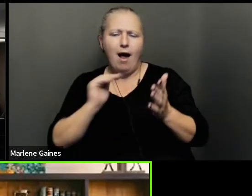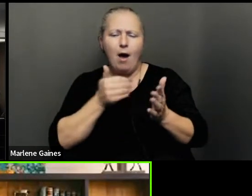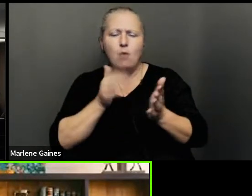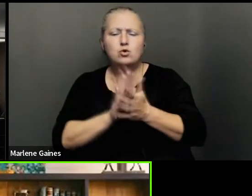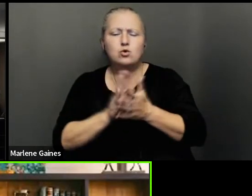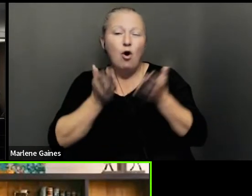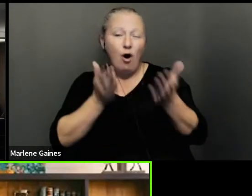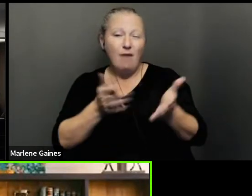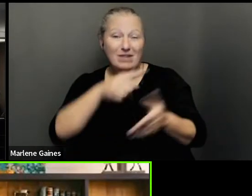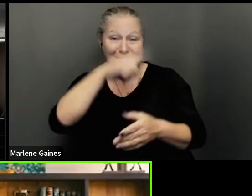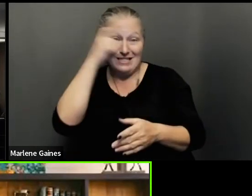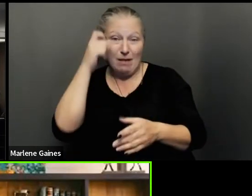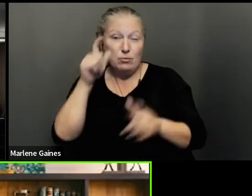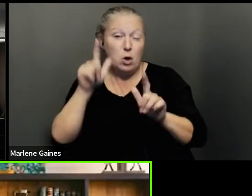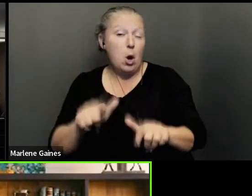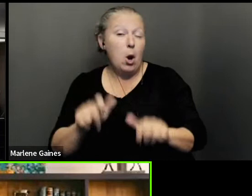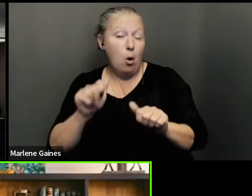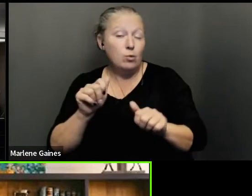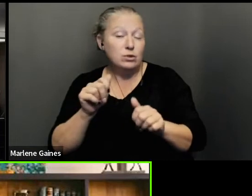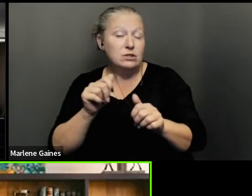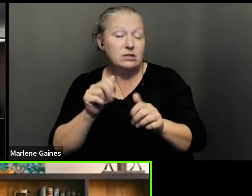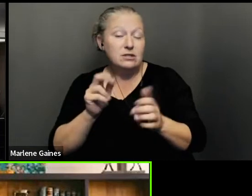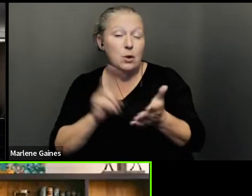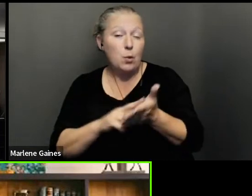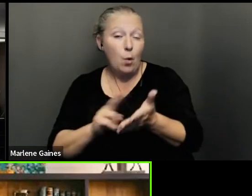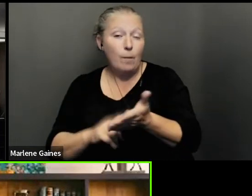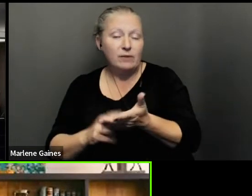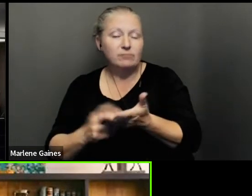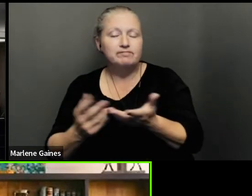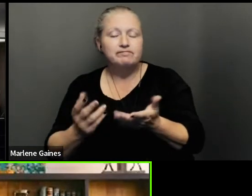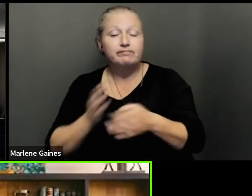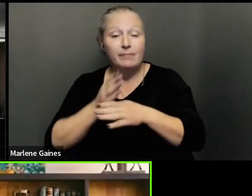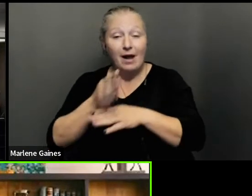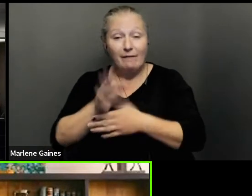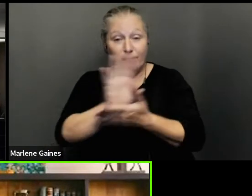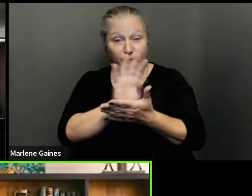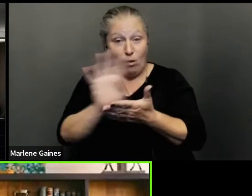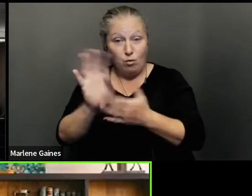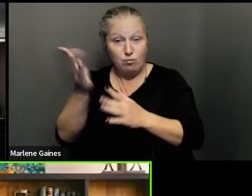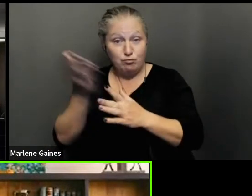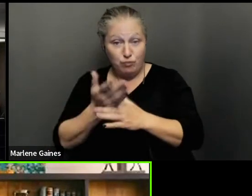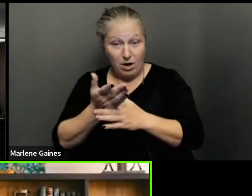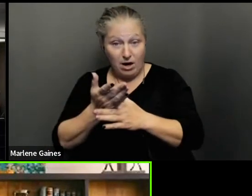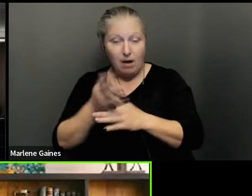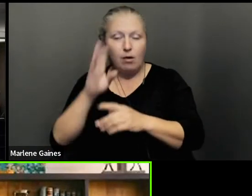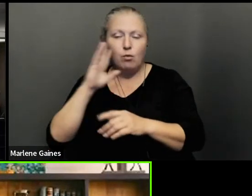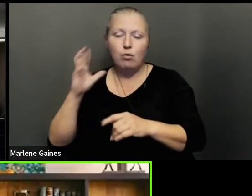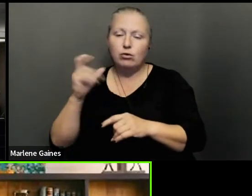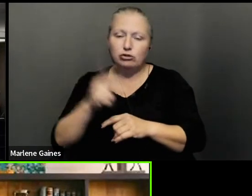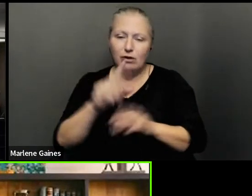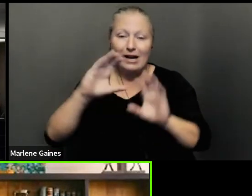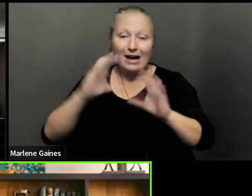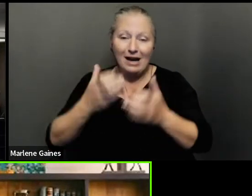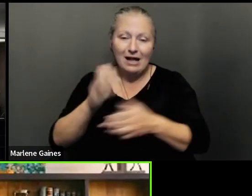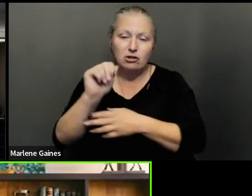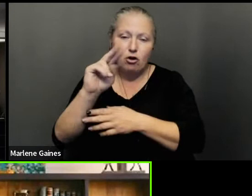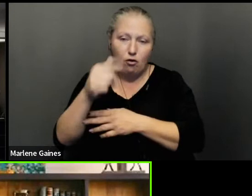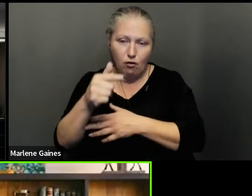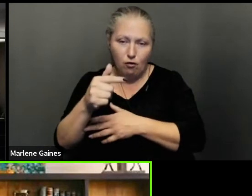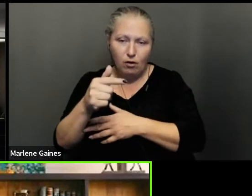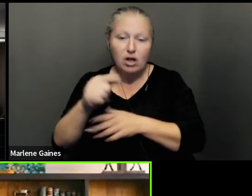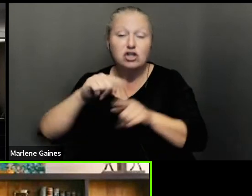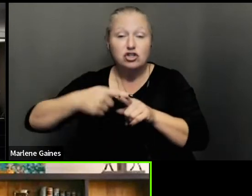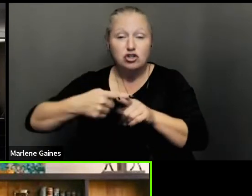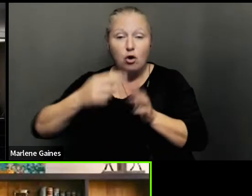summer is usually our lowest enrollment. After a 4-week break, we will be returning for class in August, and we'll be